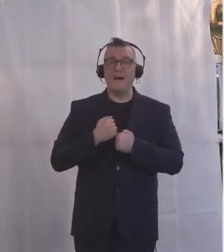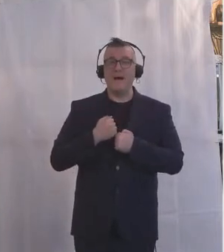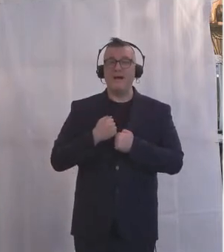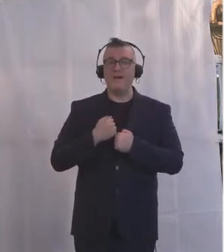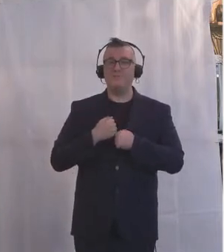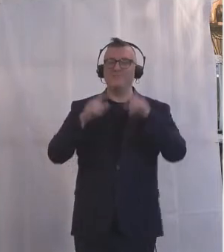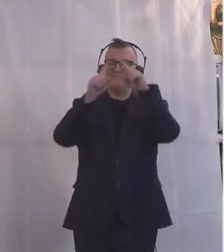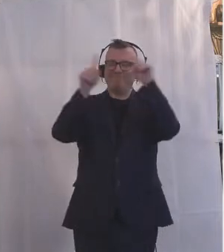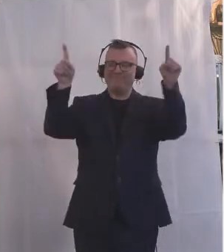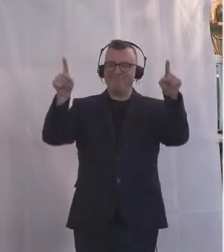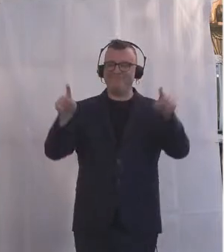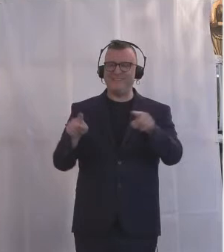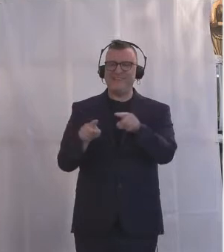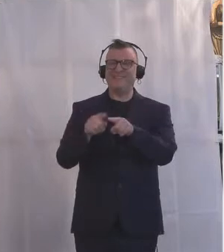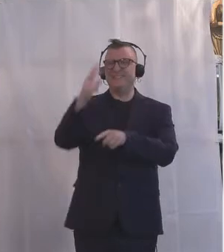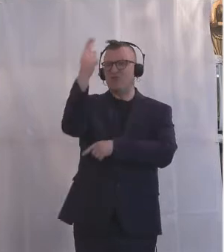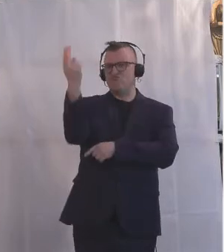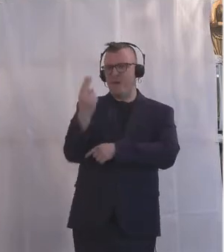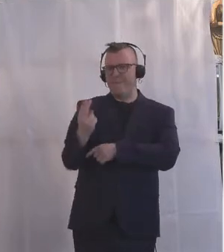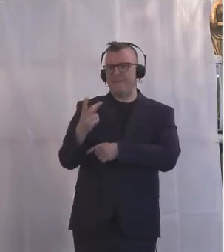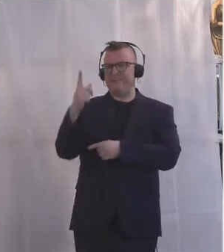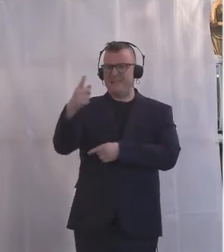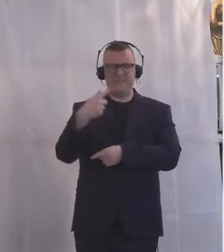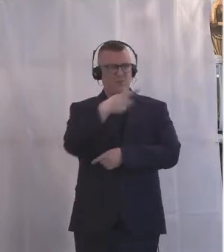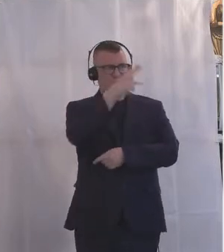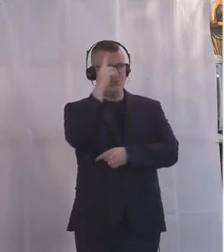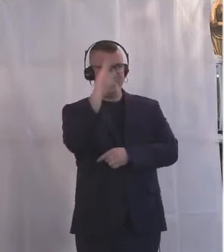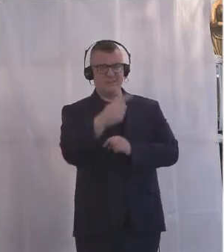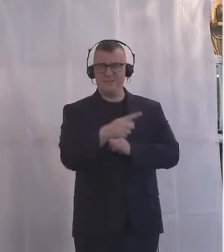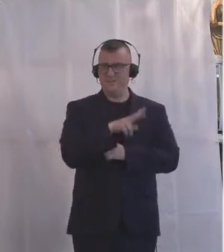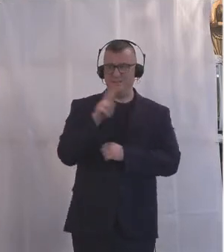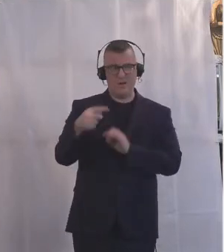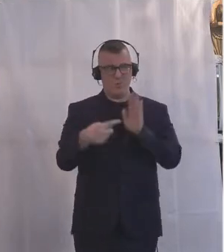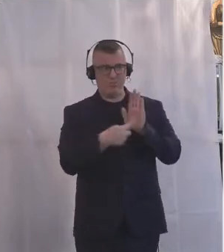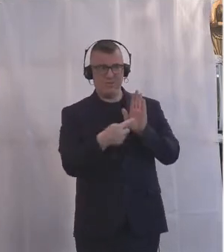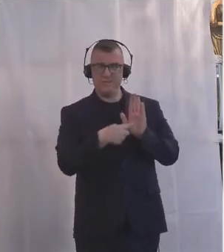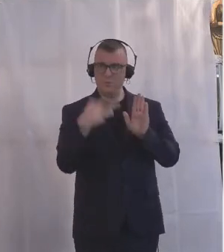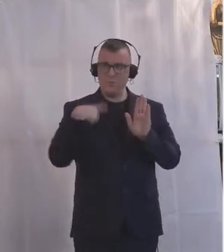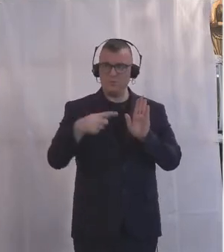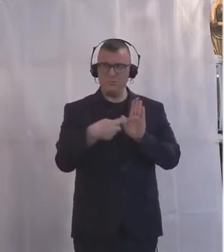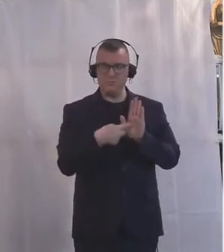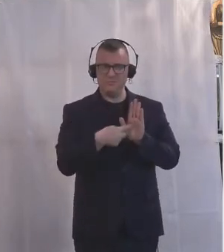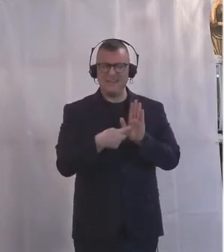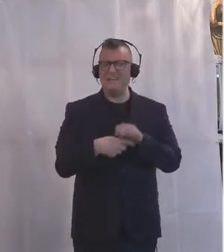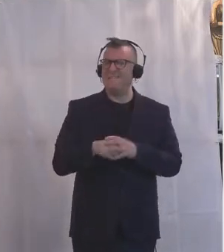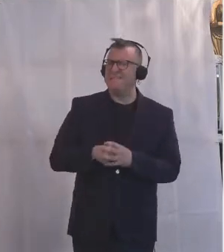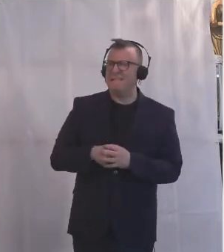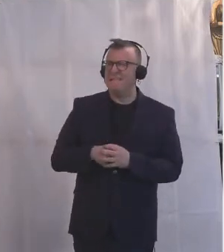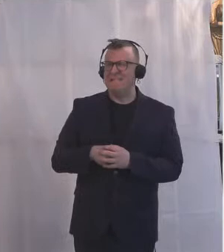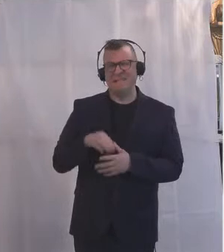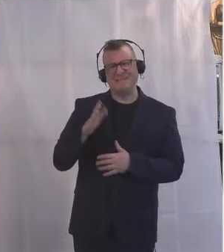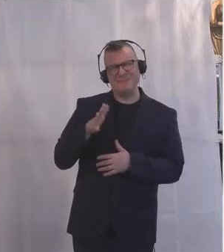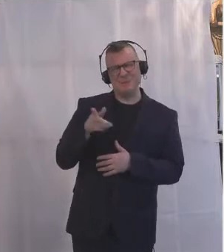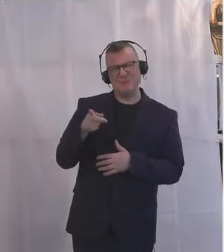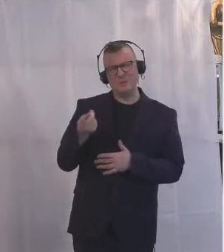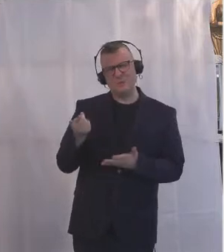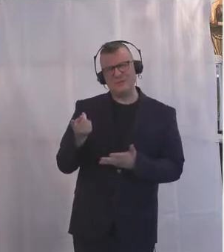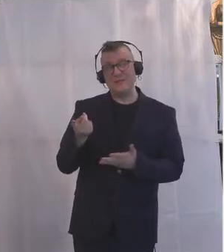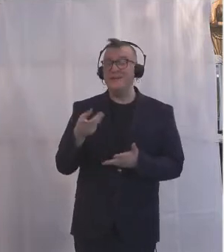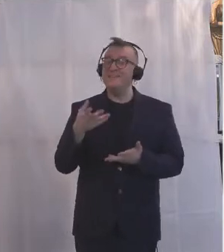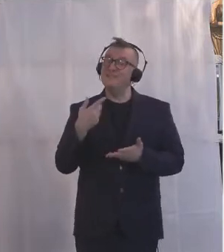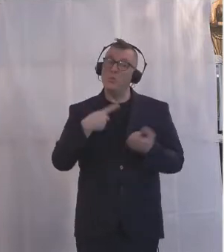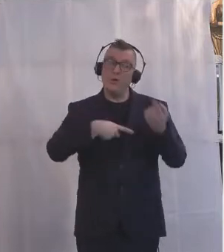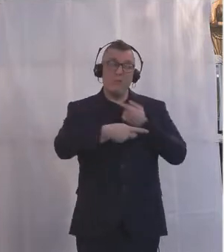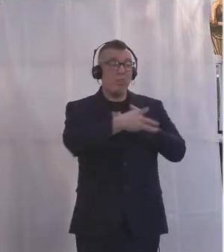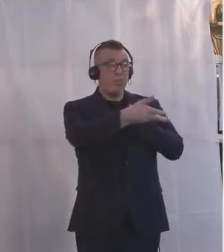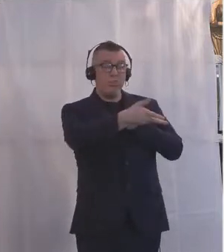diagram, and I went, I want something like this. And they were like, okay. And they looked at it and they went, I'm not sure. And we just played with it a